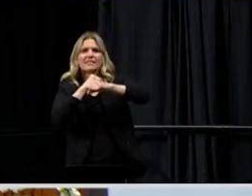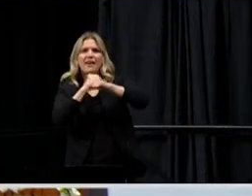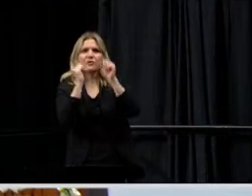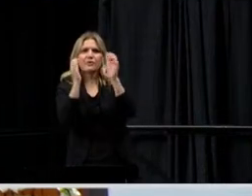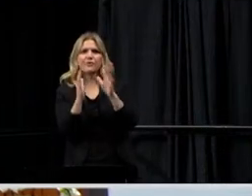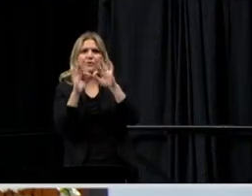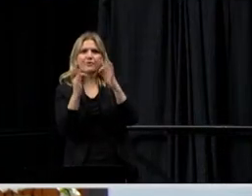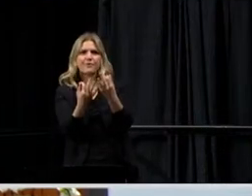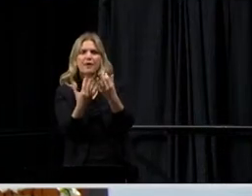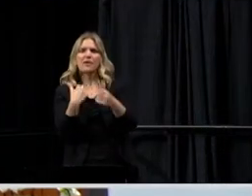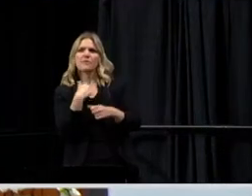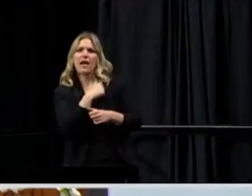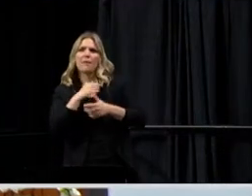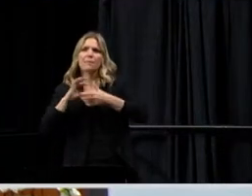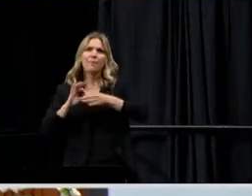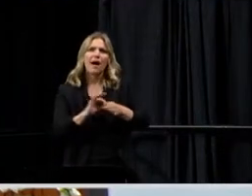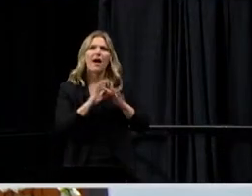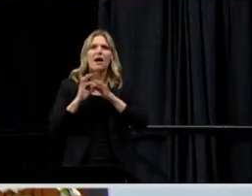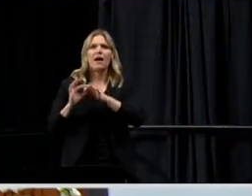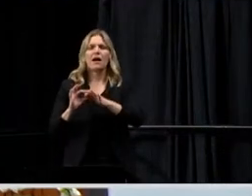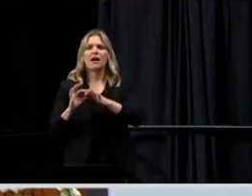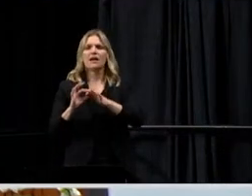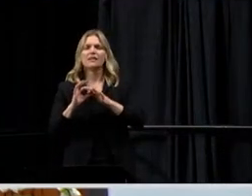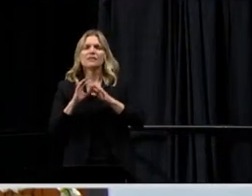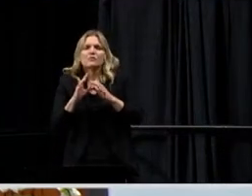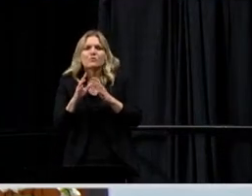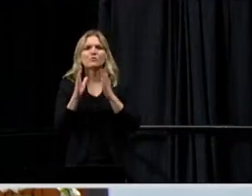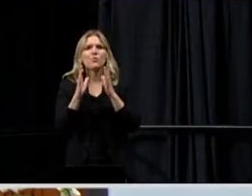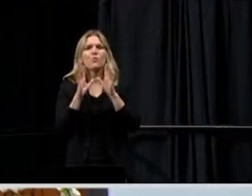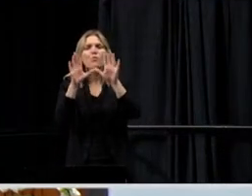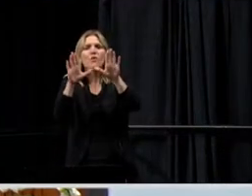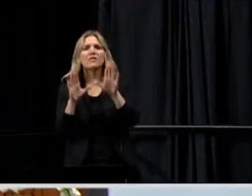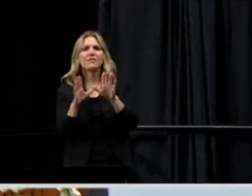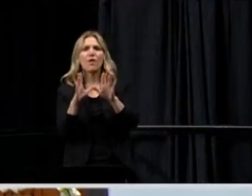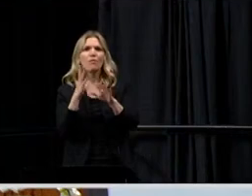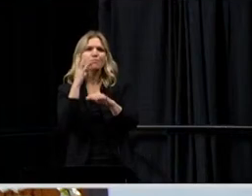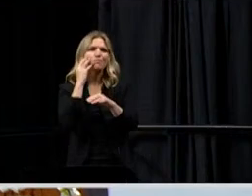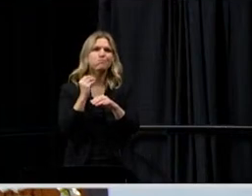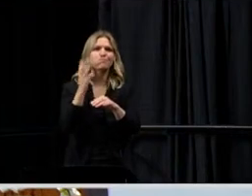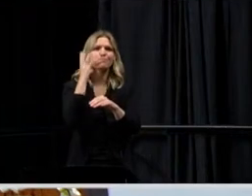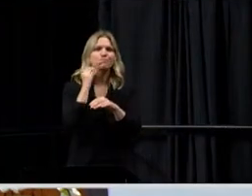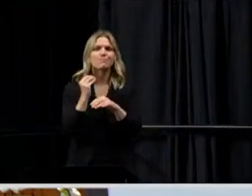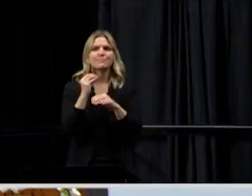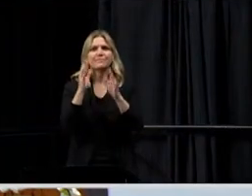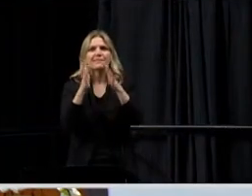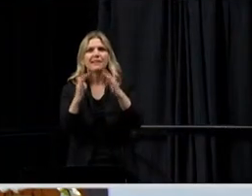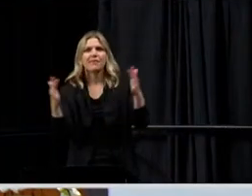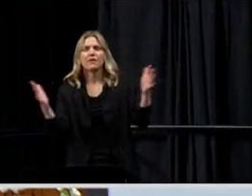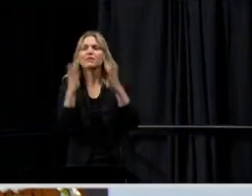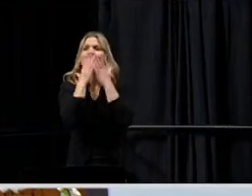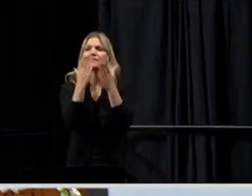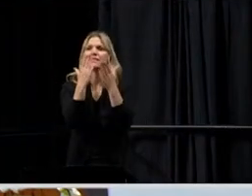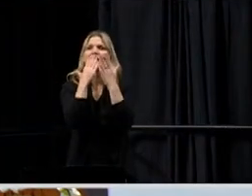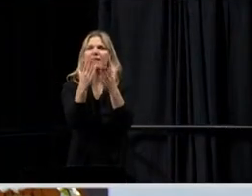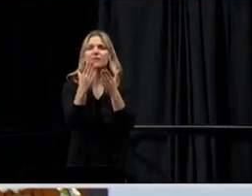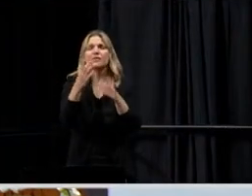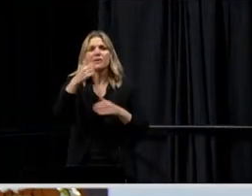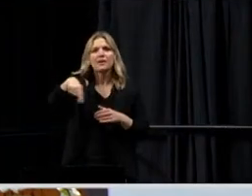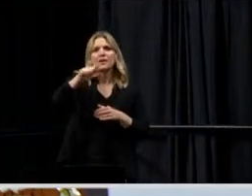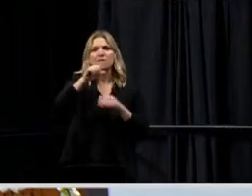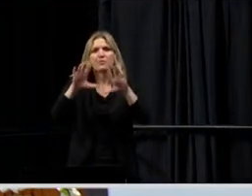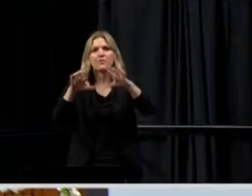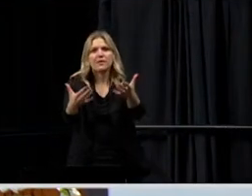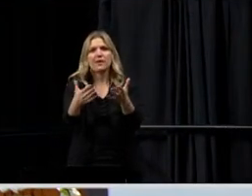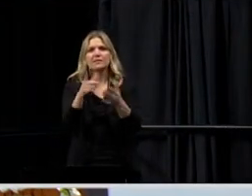a family that binds us in all our wonderful, rich, life-sustaining diversity. Thank you and congratulations, Class of